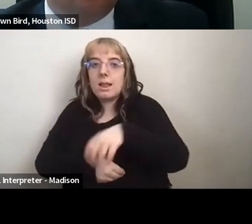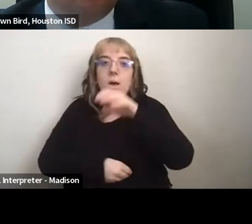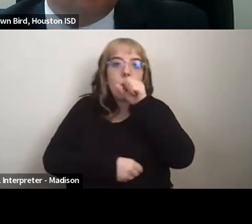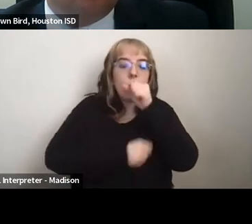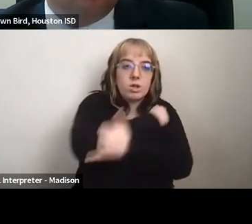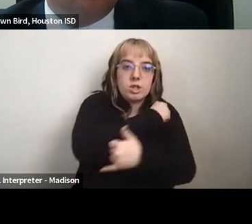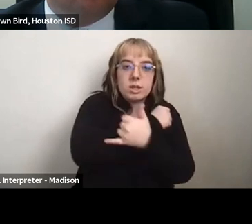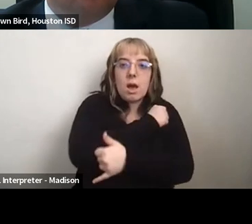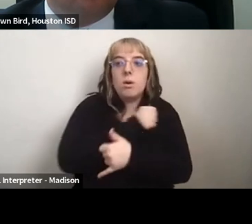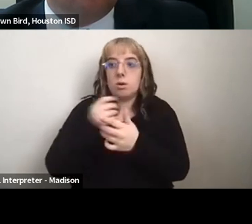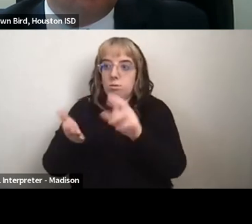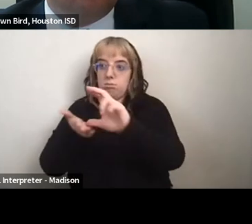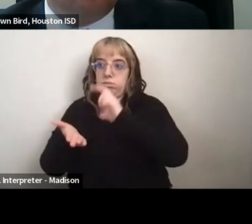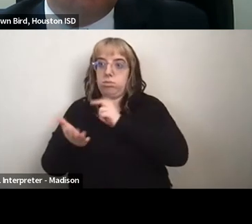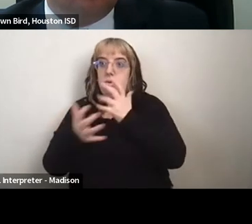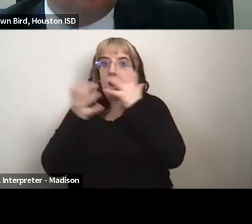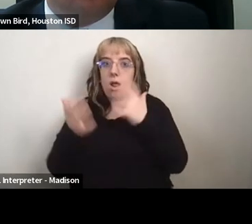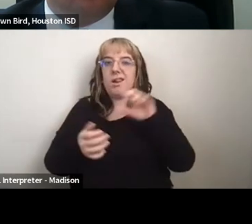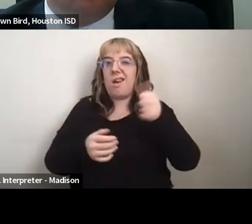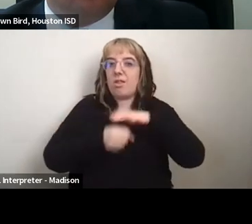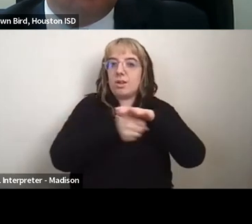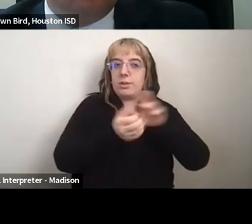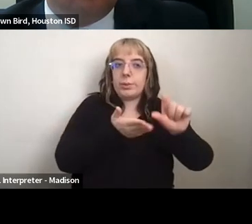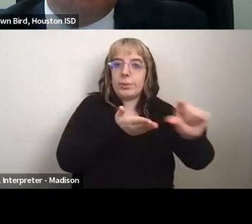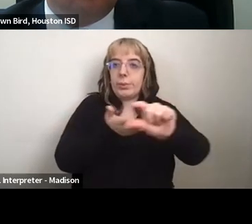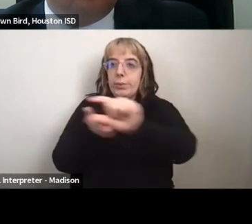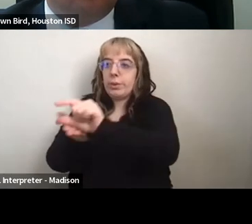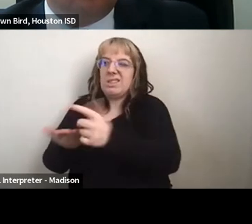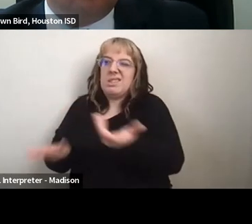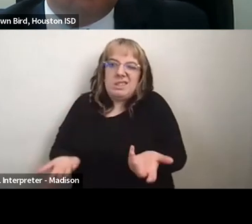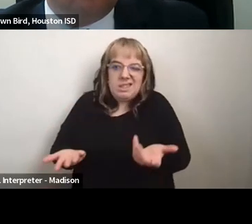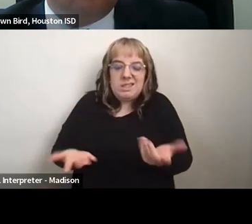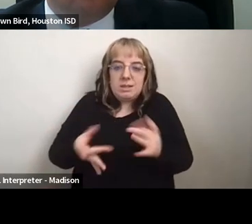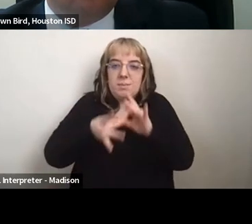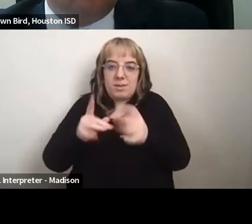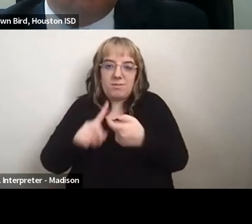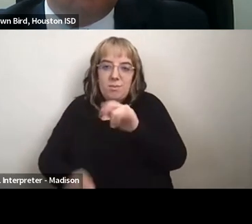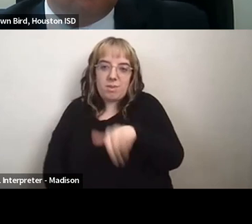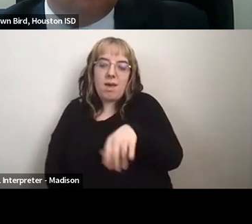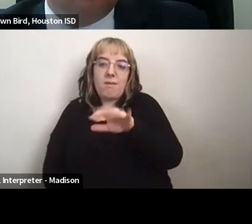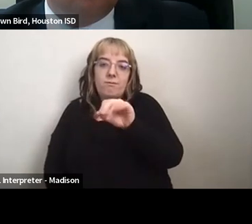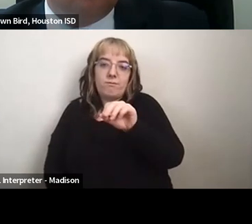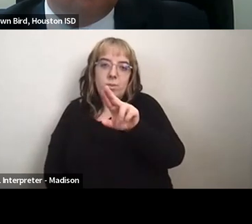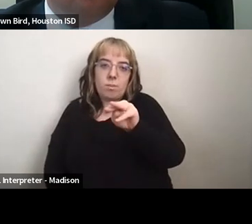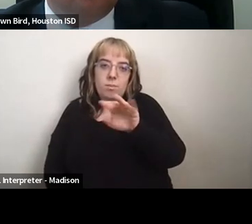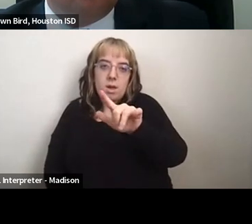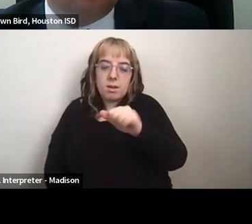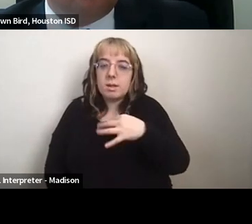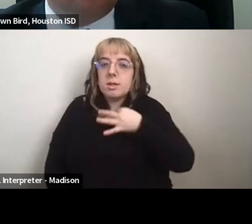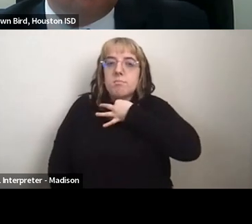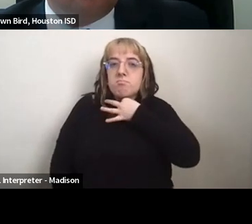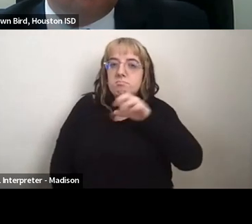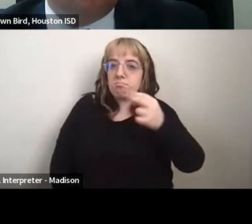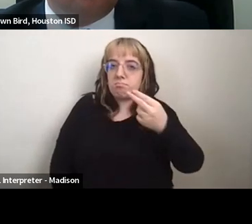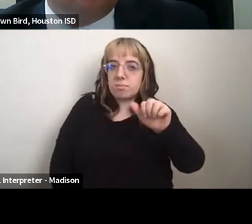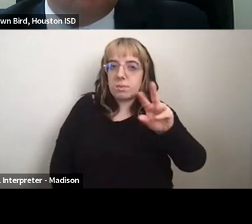every district received that much funding. Again, it's based on the Title I formula. But I'm just curious, are you all having, Sean, you mentioned you're